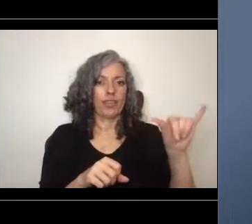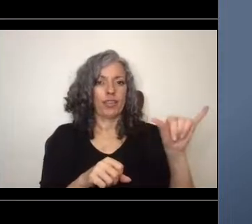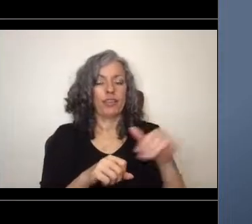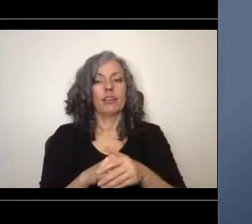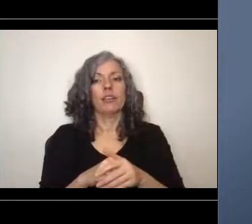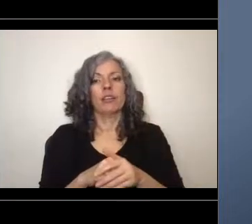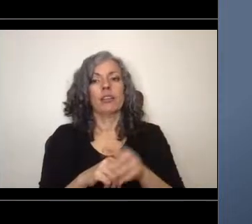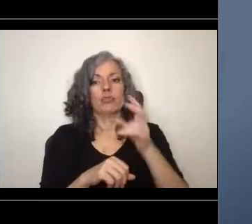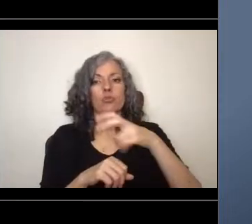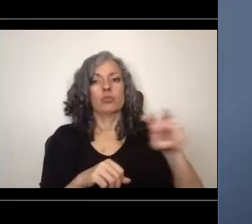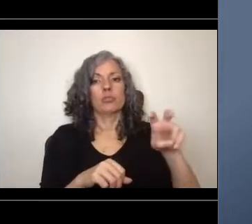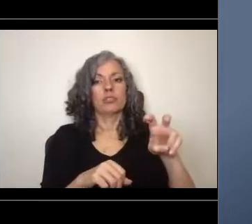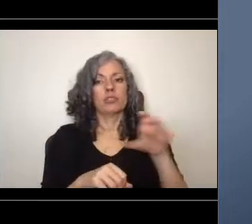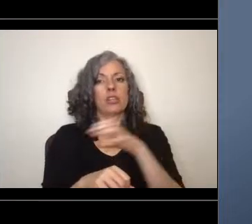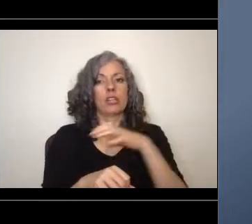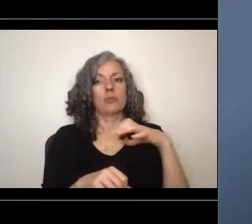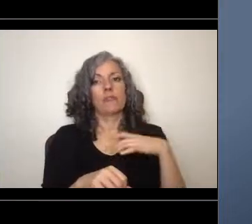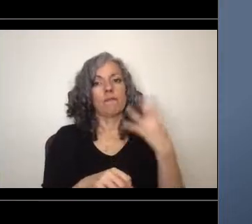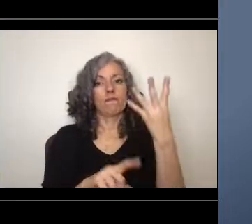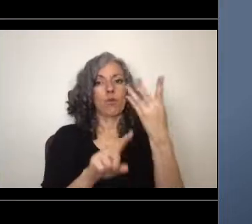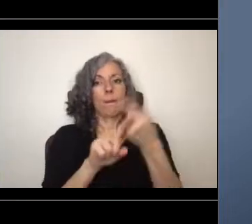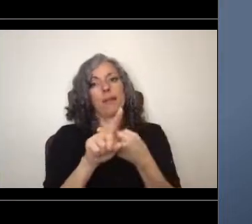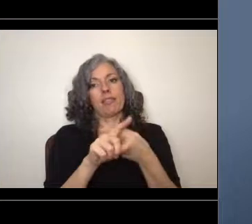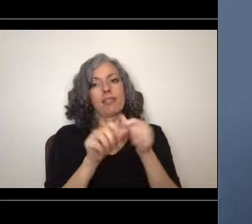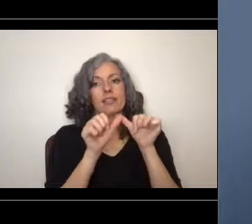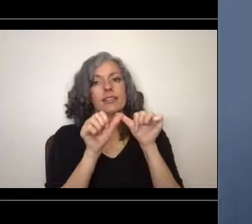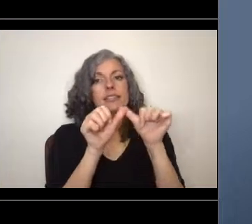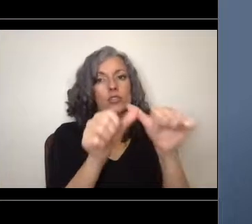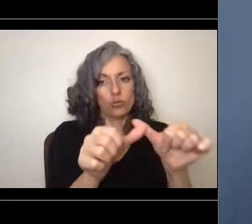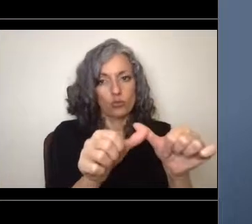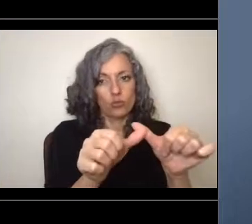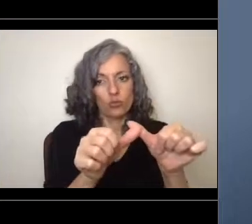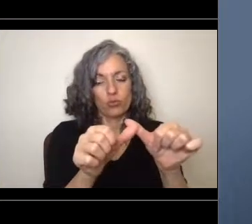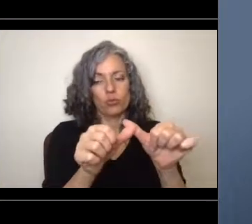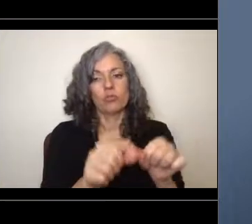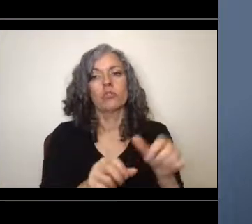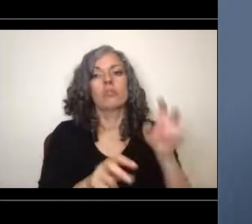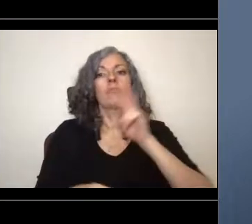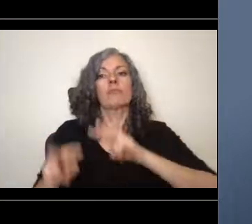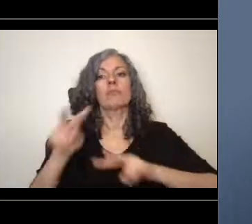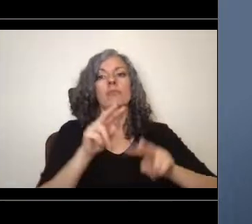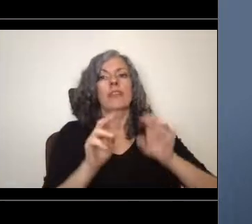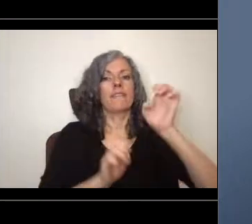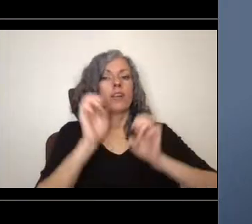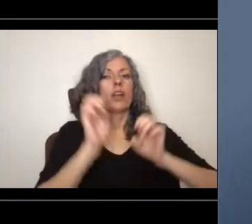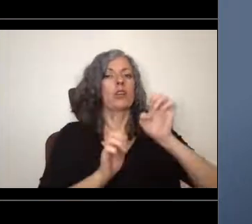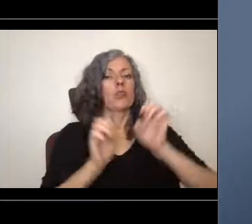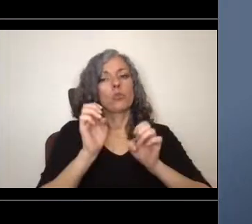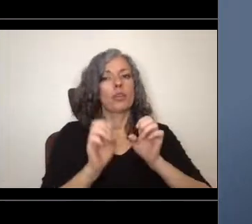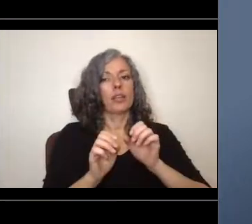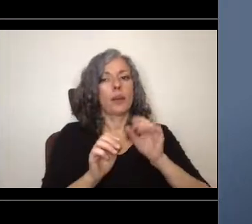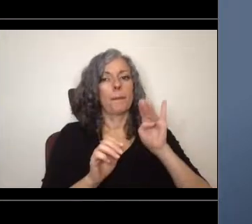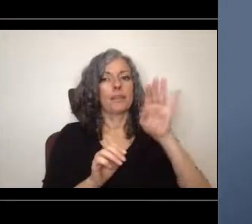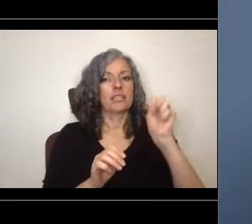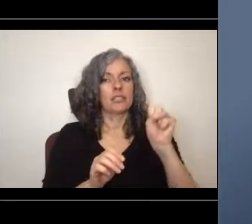Commission requests a 4-month time extension to analyze bids, evaluate potential bidder qualifications, and award the